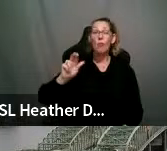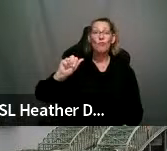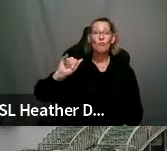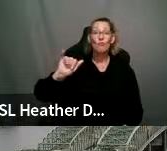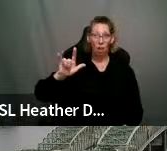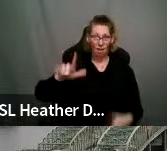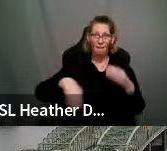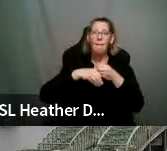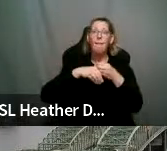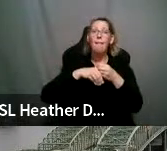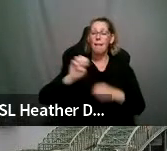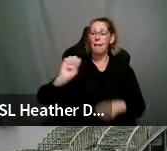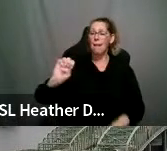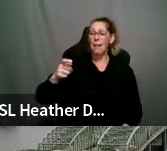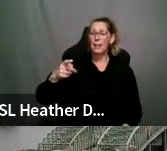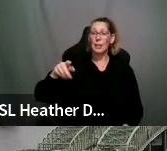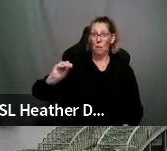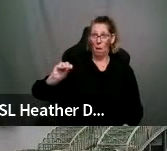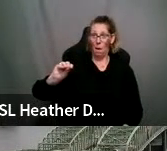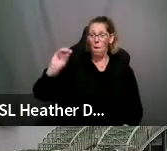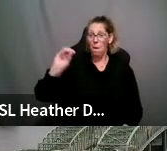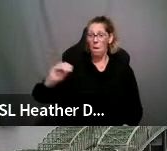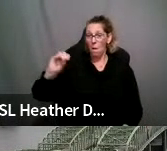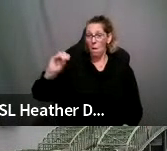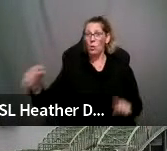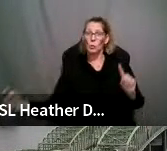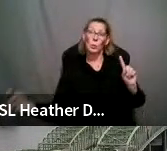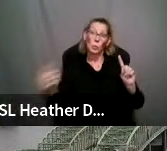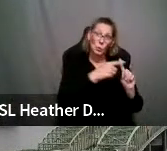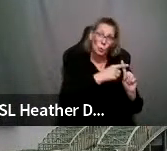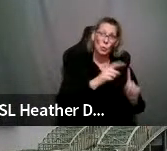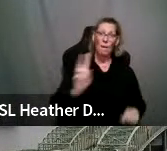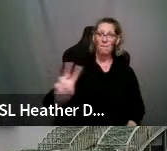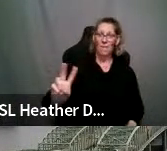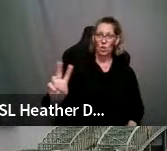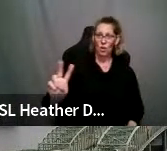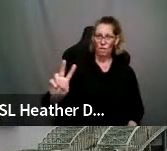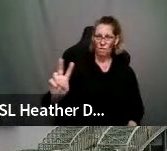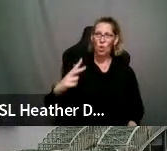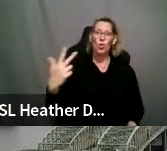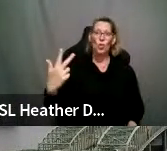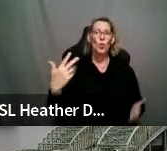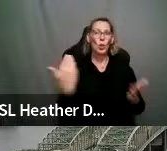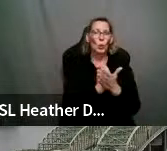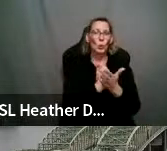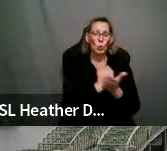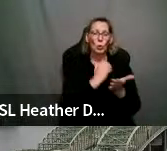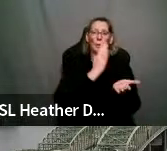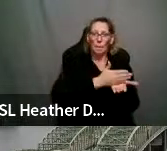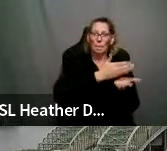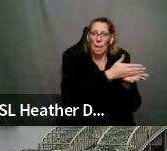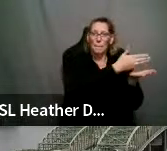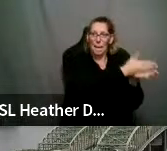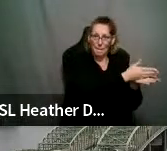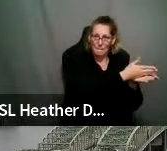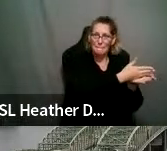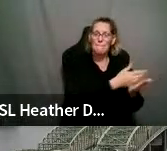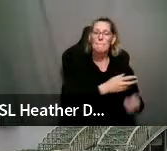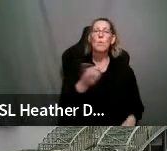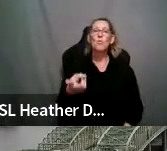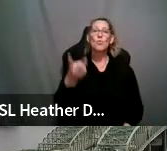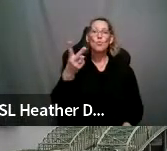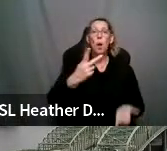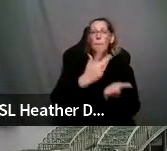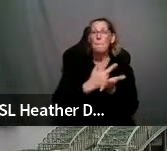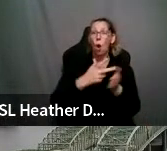from Expo in Oregon into Vancouver with 3 new stations and up to 2 park and rides.